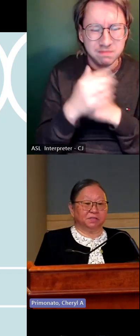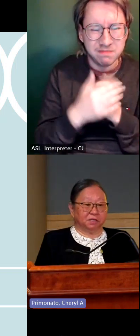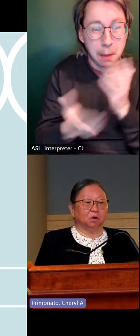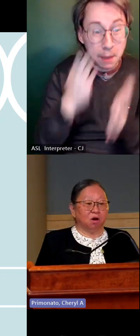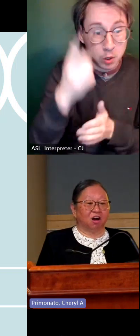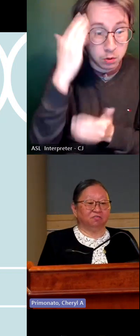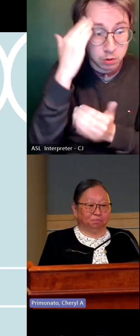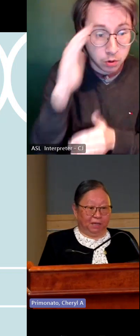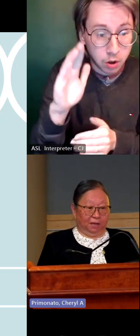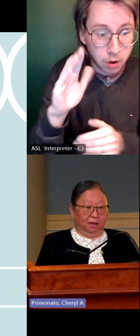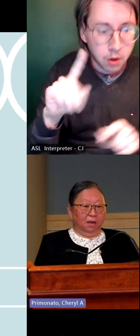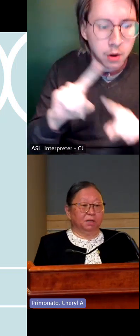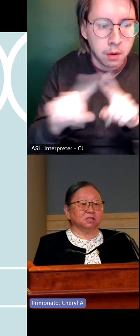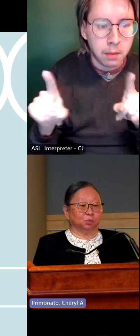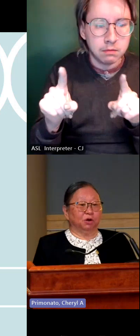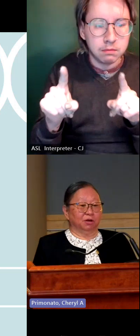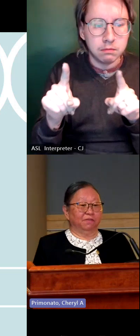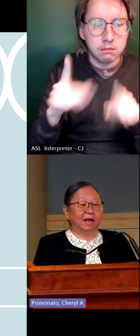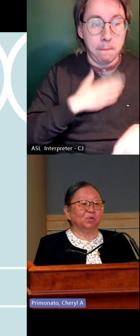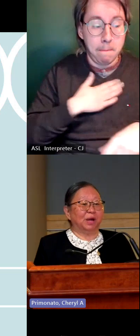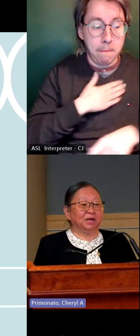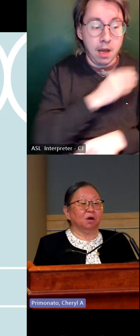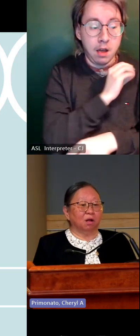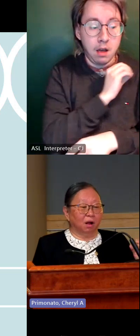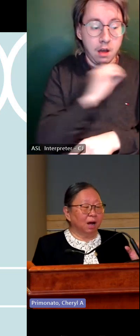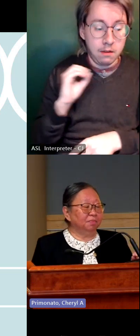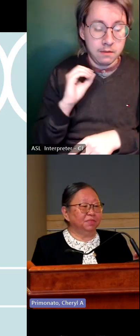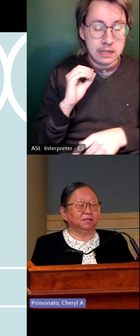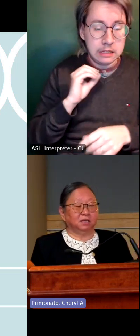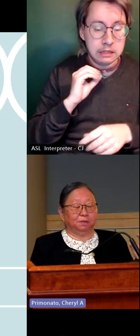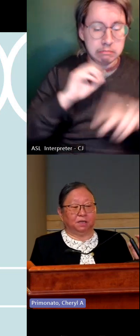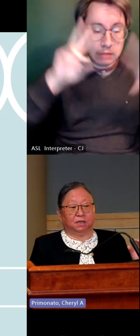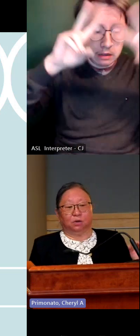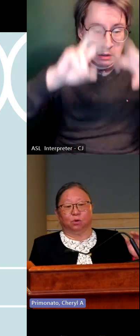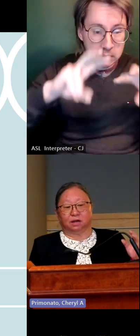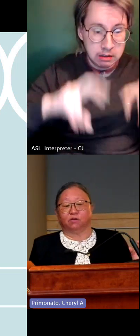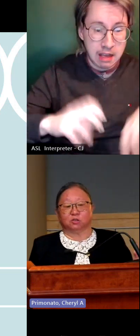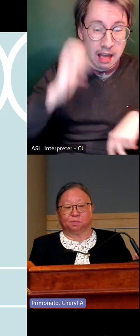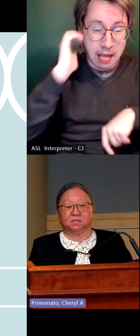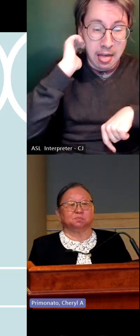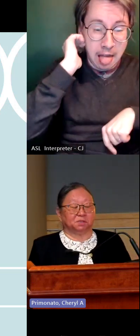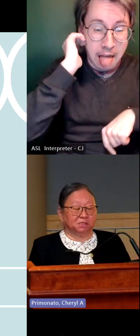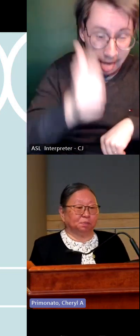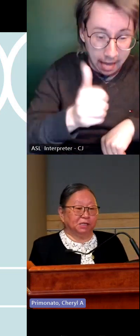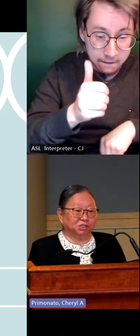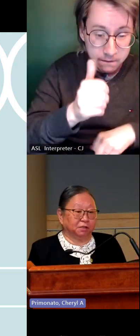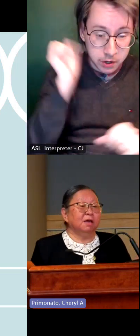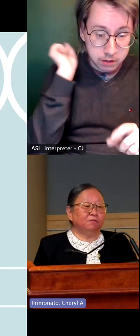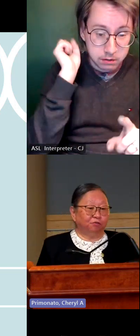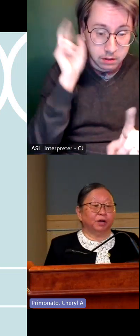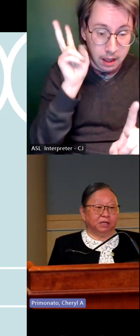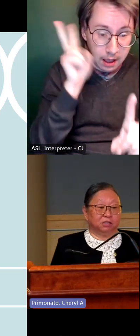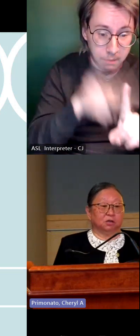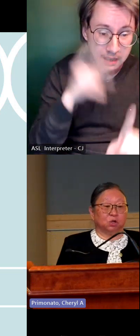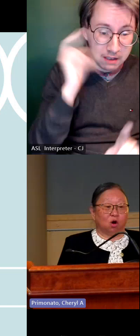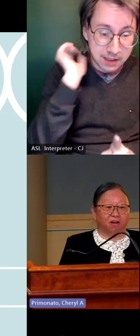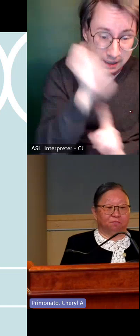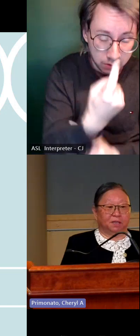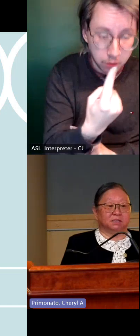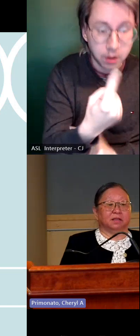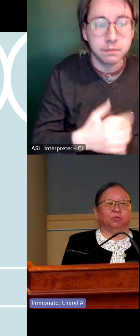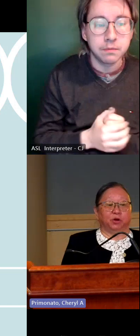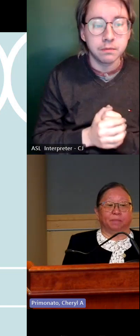on every single RFP because we are evaluating the DBE or diverse business agent for each of